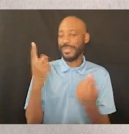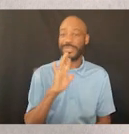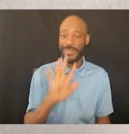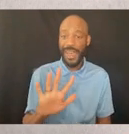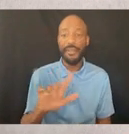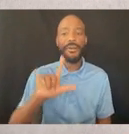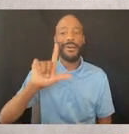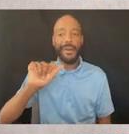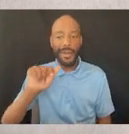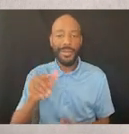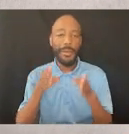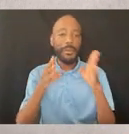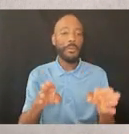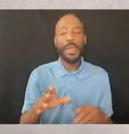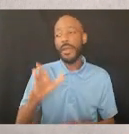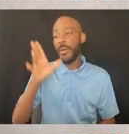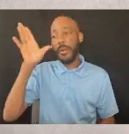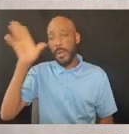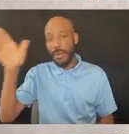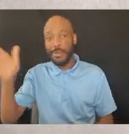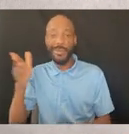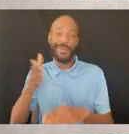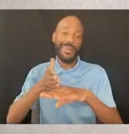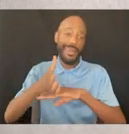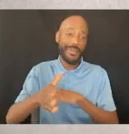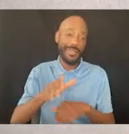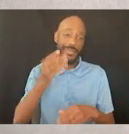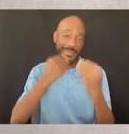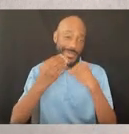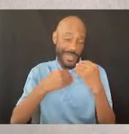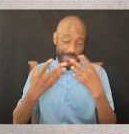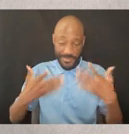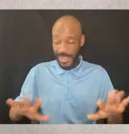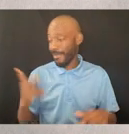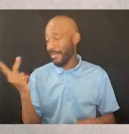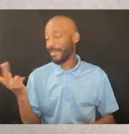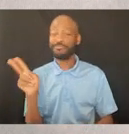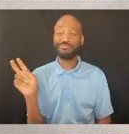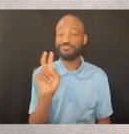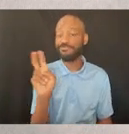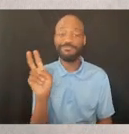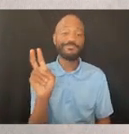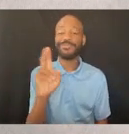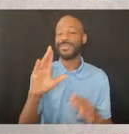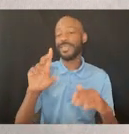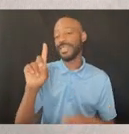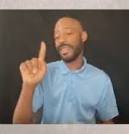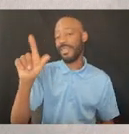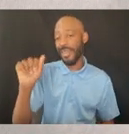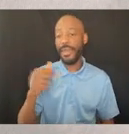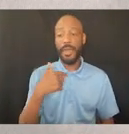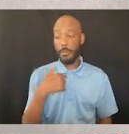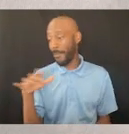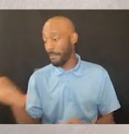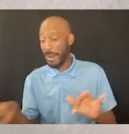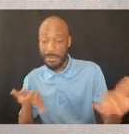Angeles with my grandfather almost every night after dinner, all through Chinatown and Elysian Park and downtown LA, and collect little things and come home and